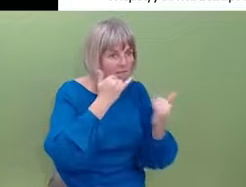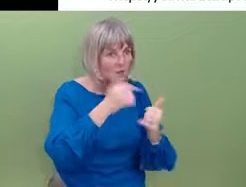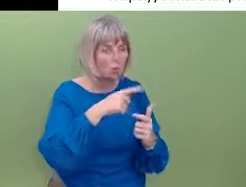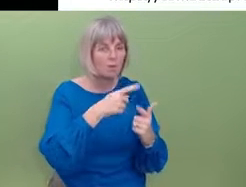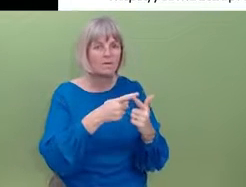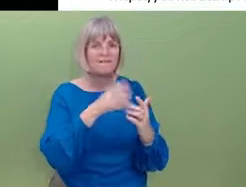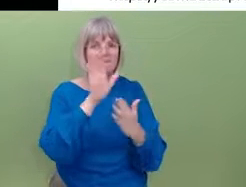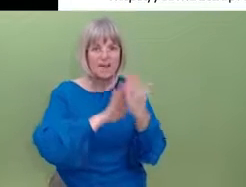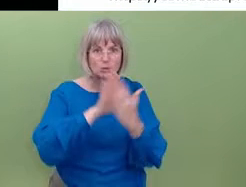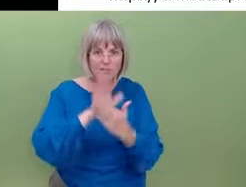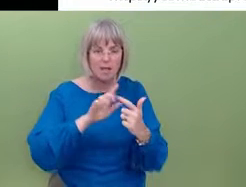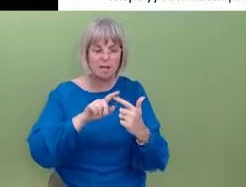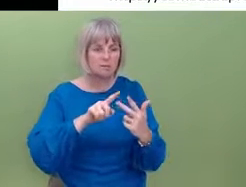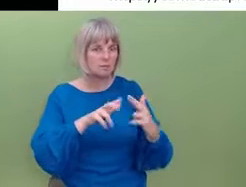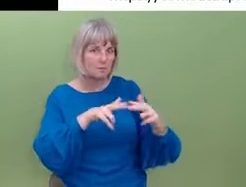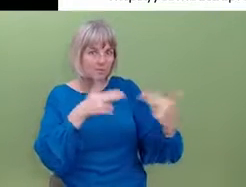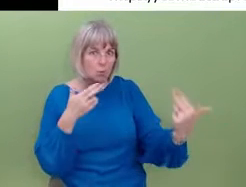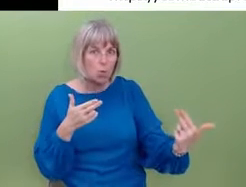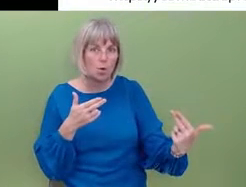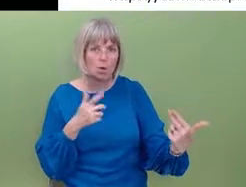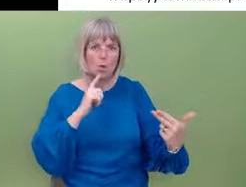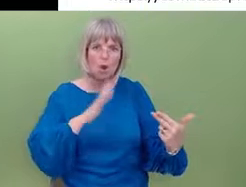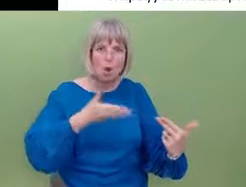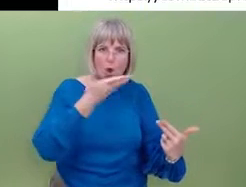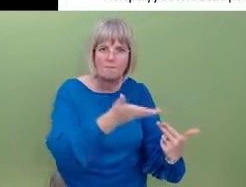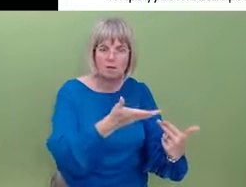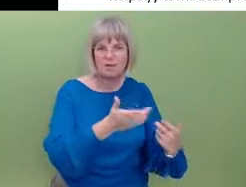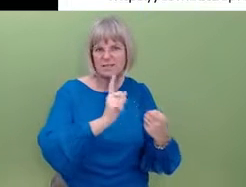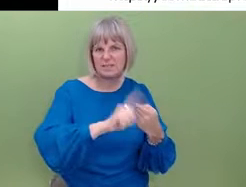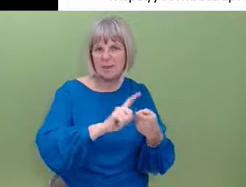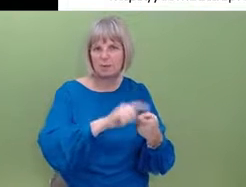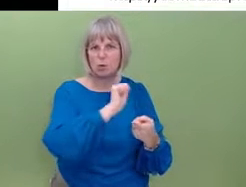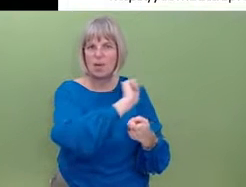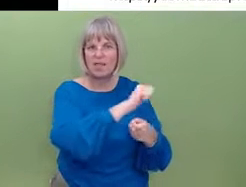video calls depending on the service that they're in.